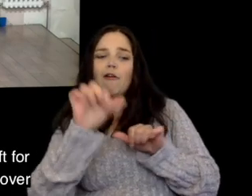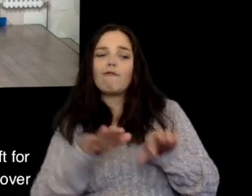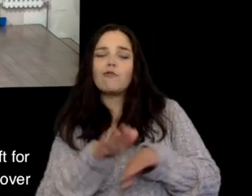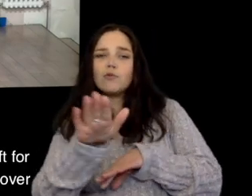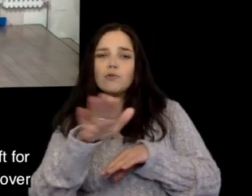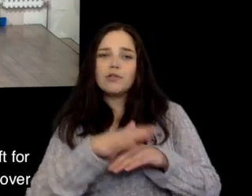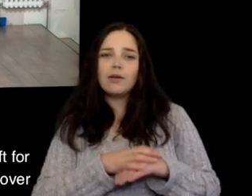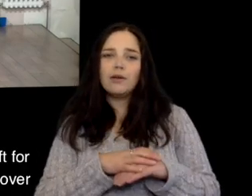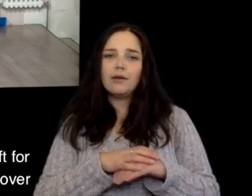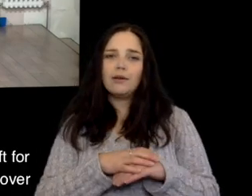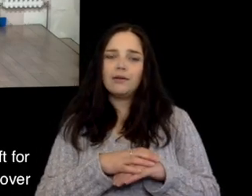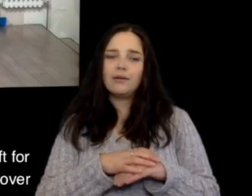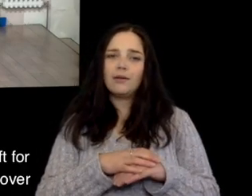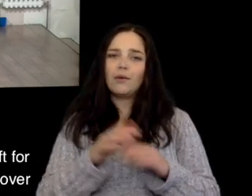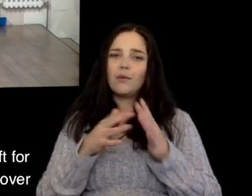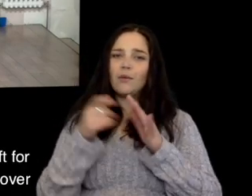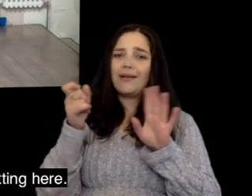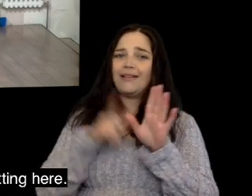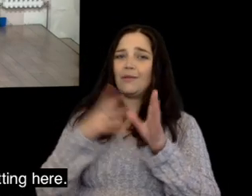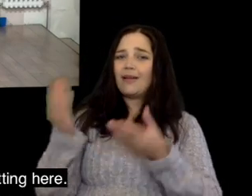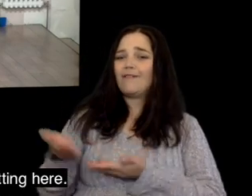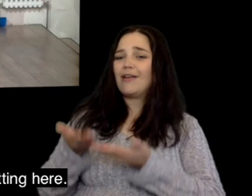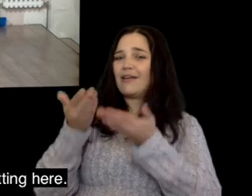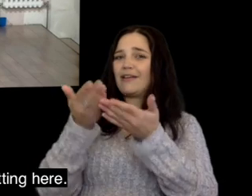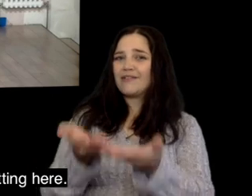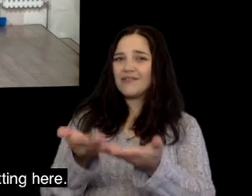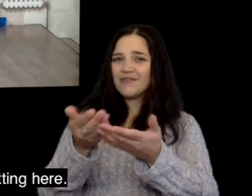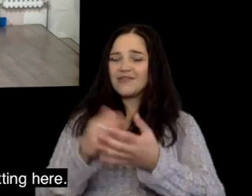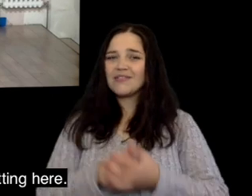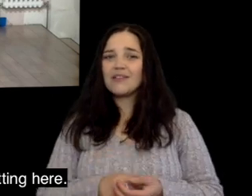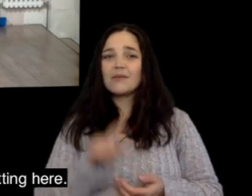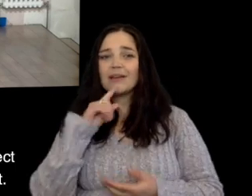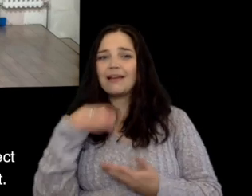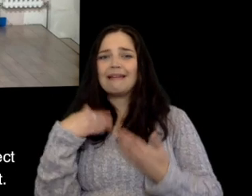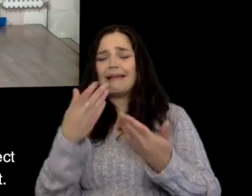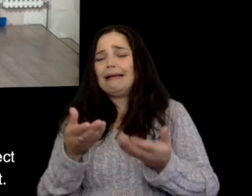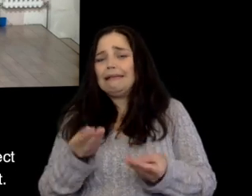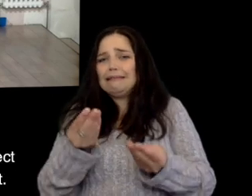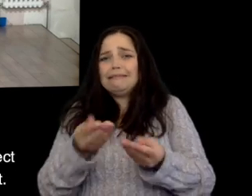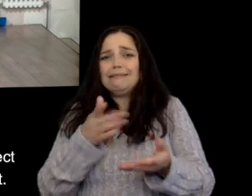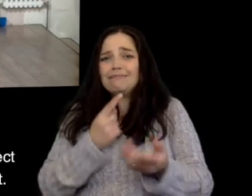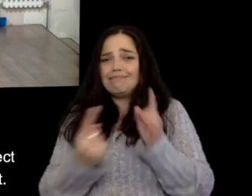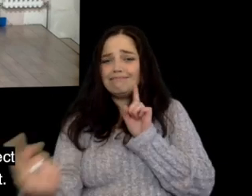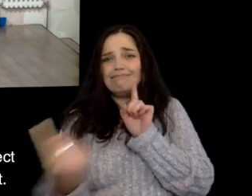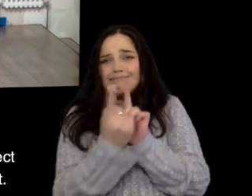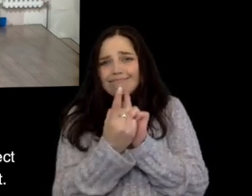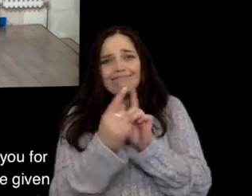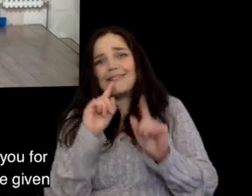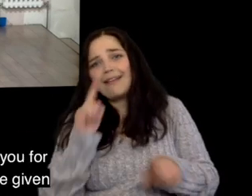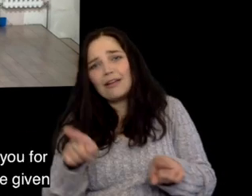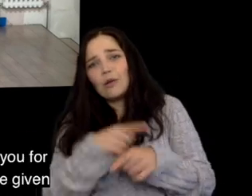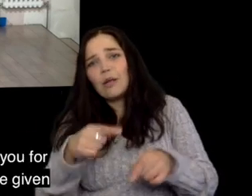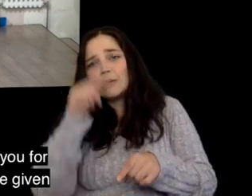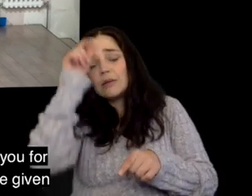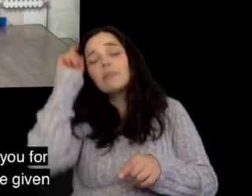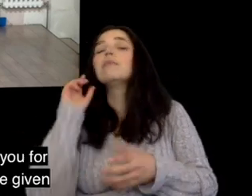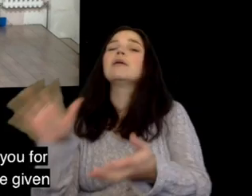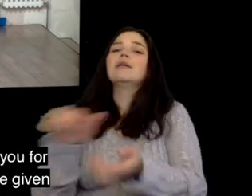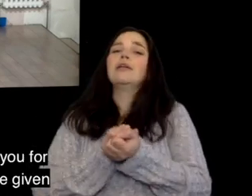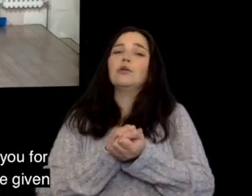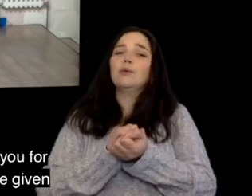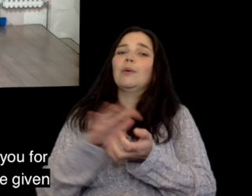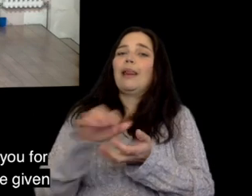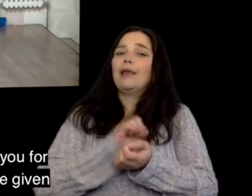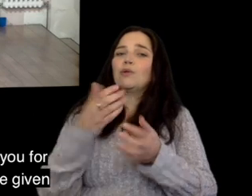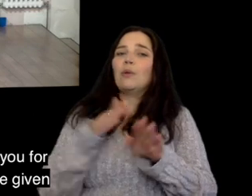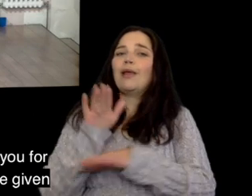he does in the future. Willie, we've got a gift for you. We can't hand it over to you personally, but it's sitting here if you'd like to collect